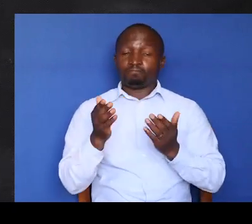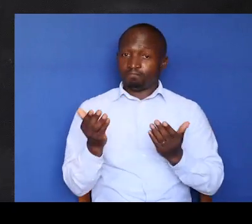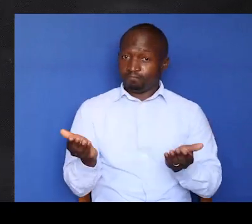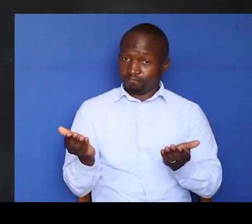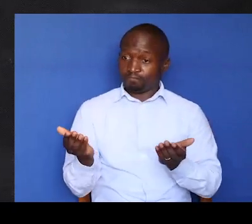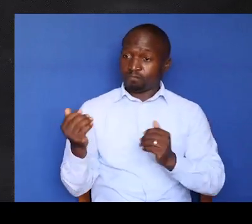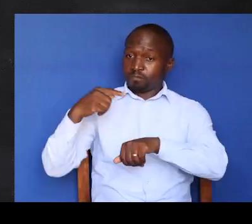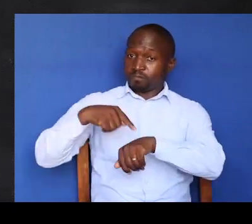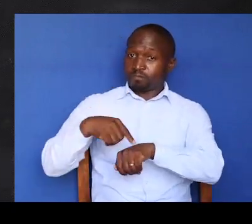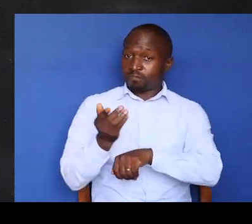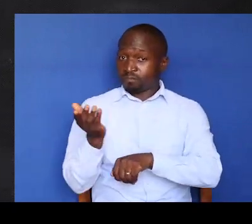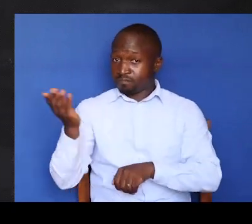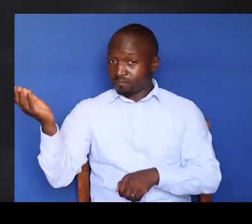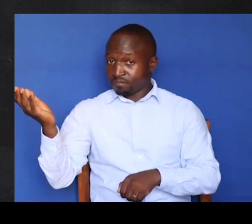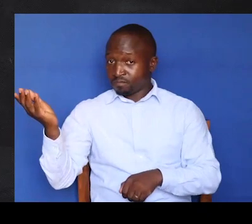In other periods,